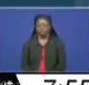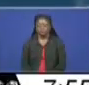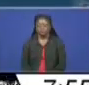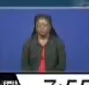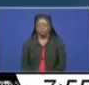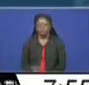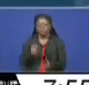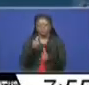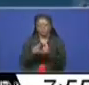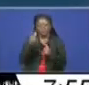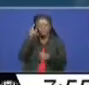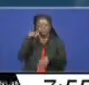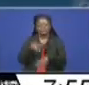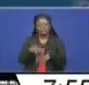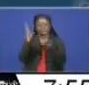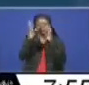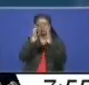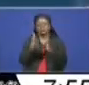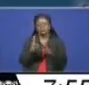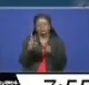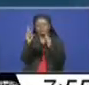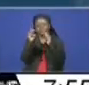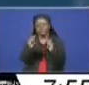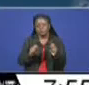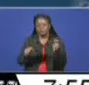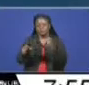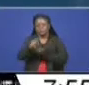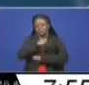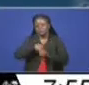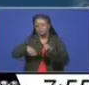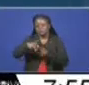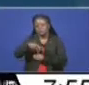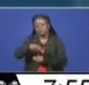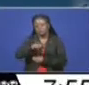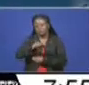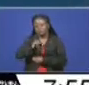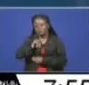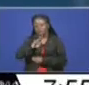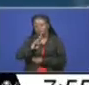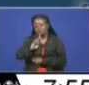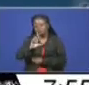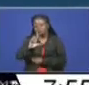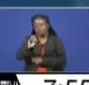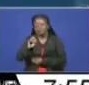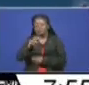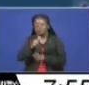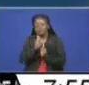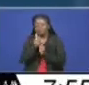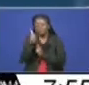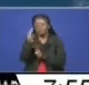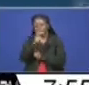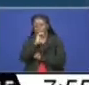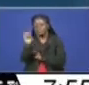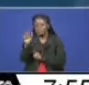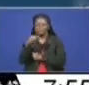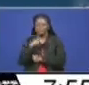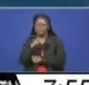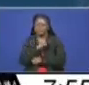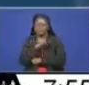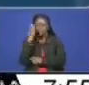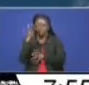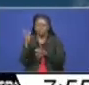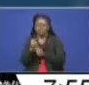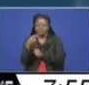In our final look at what we have, Tropical Storm Pablo in the far eastern Atlantic. It will be caught up by this little frontal boundary. That should